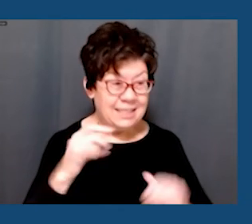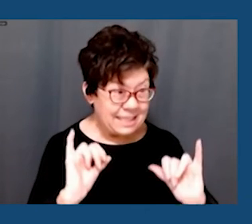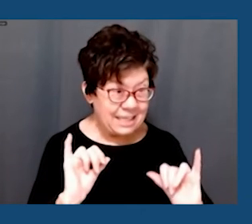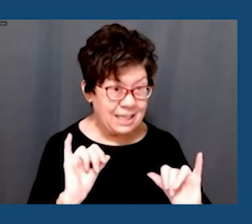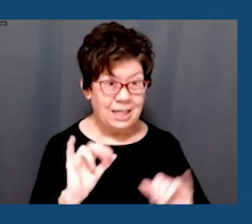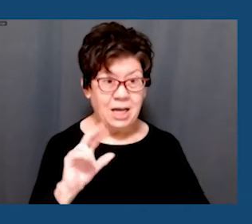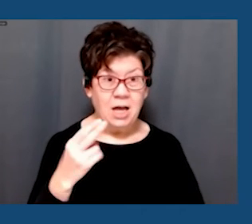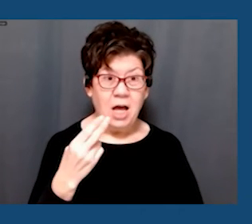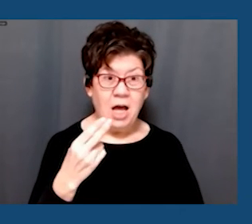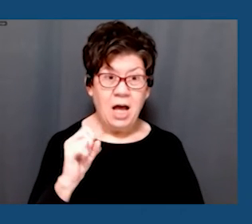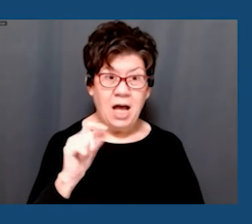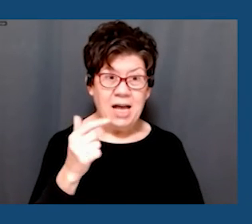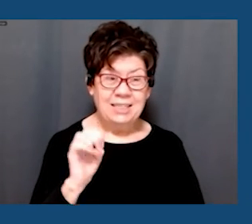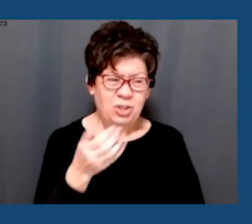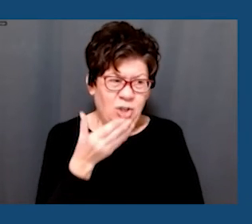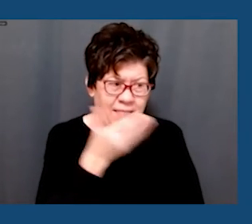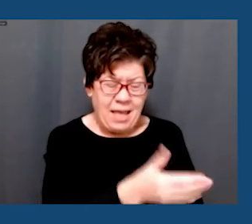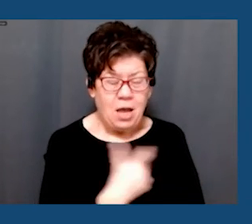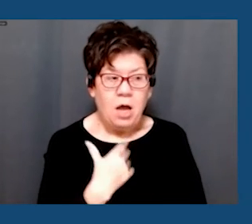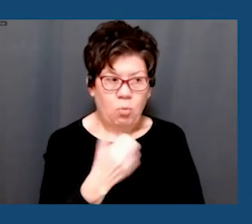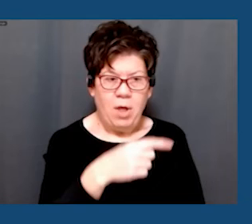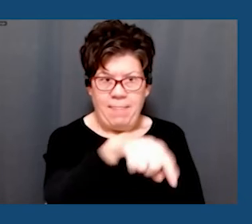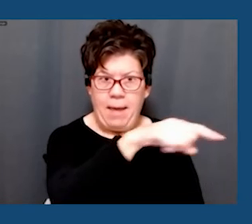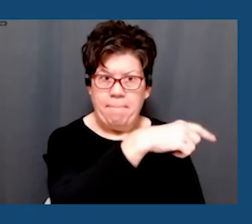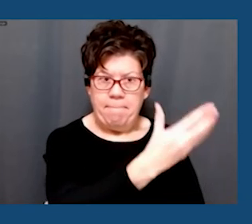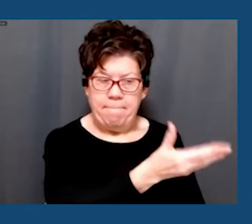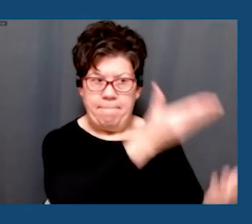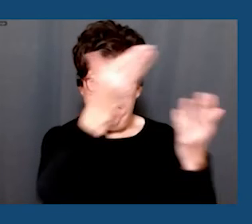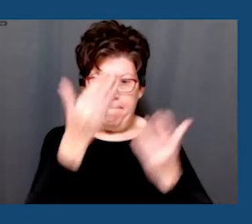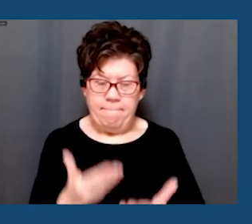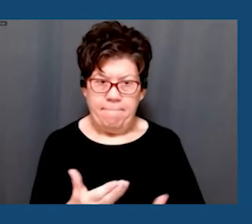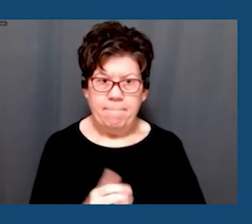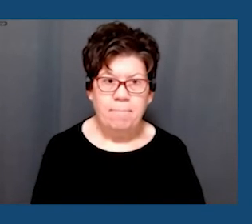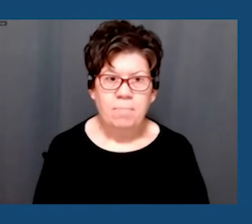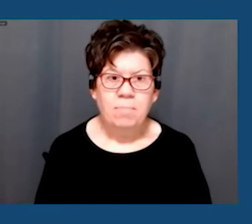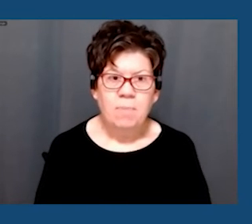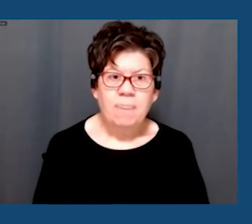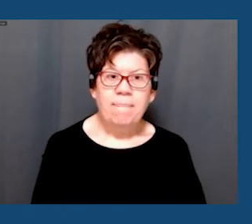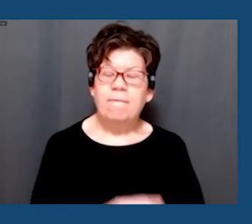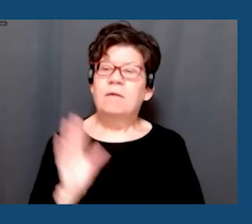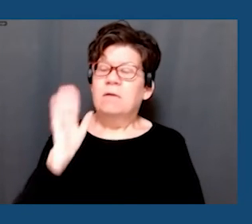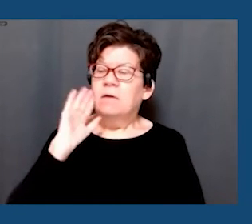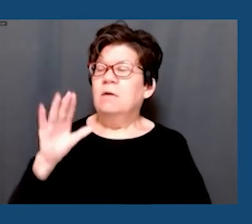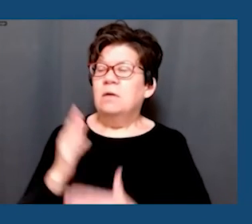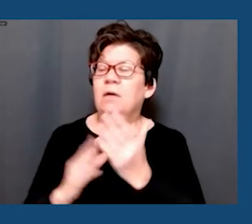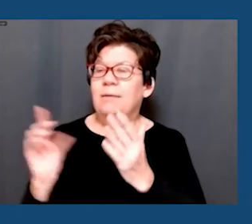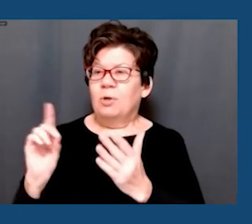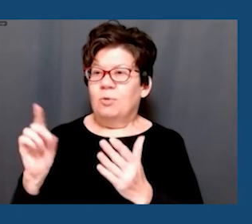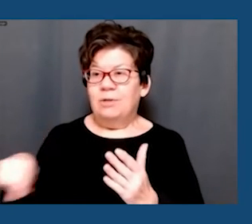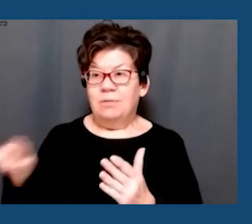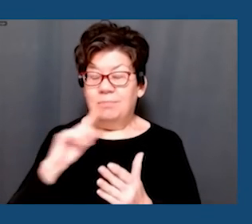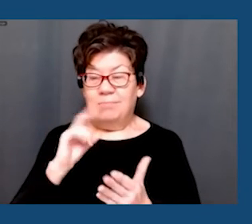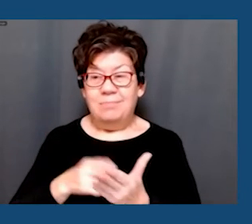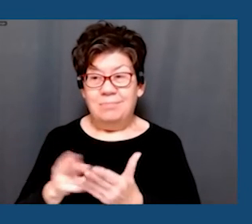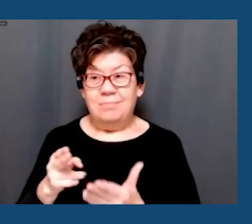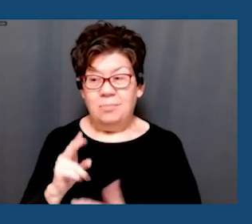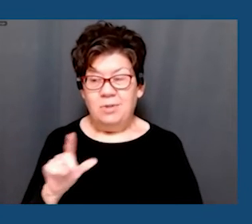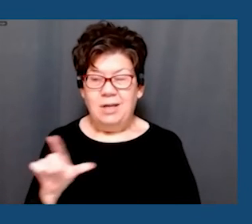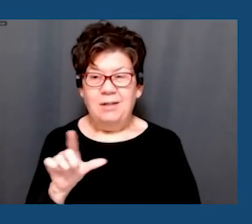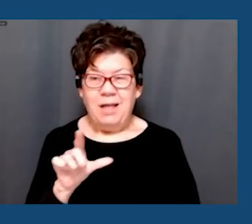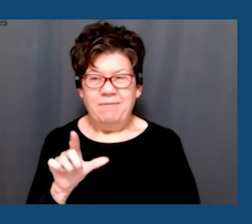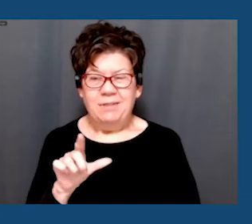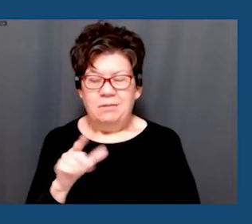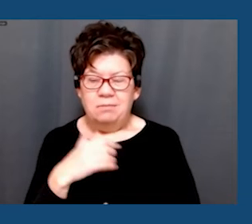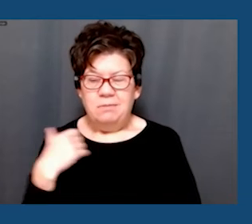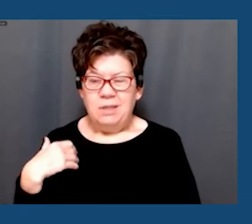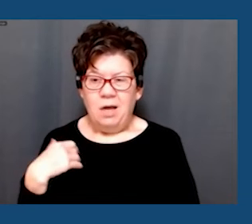brought back. But I do want to move on, but just quickly, just the way some Democrats, especially, quite frankly, on the left flank of the party, have been talking